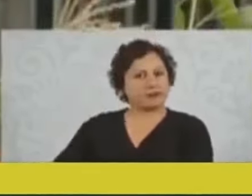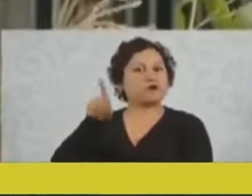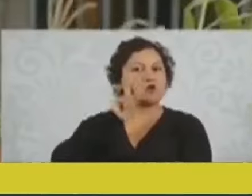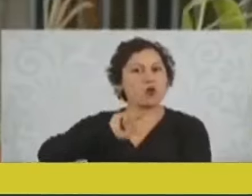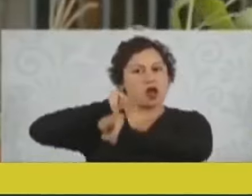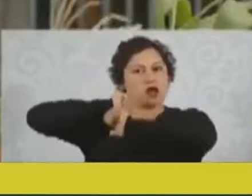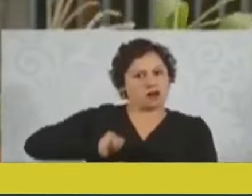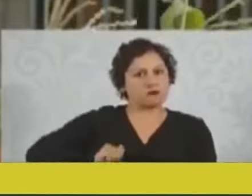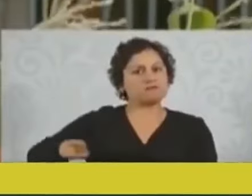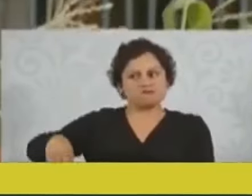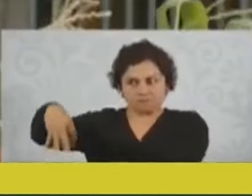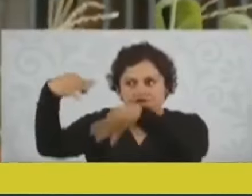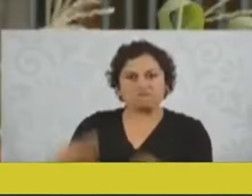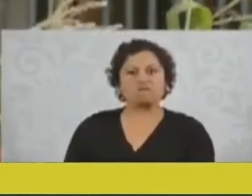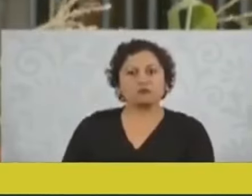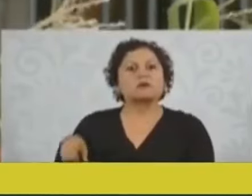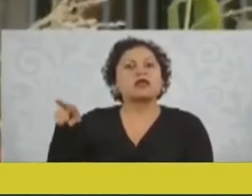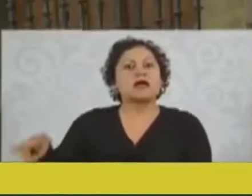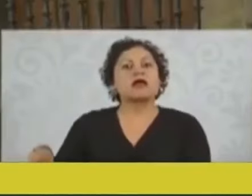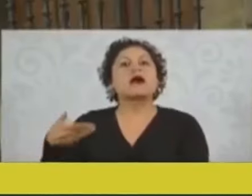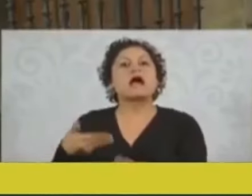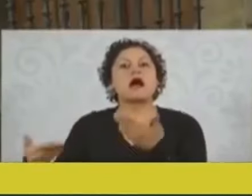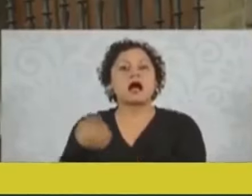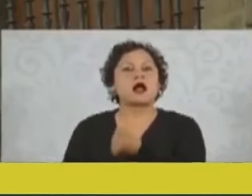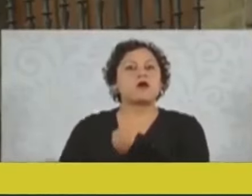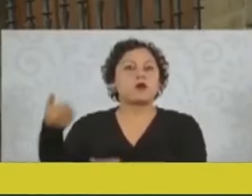It has a